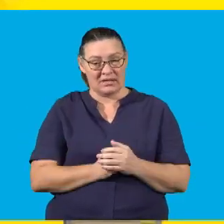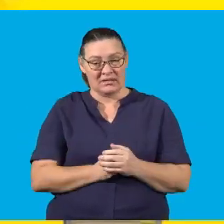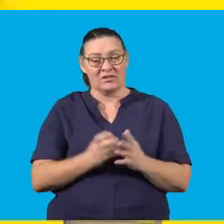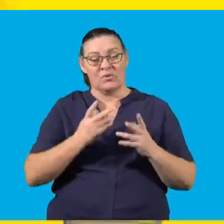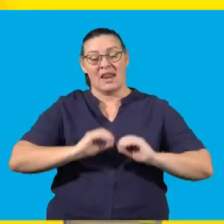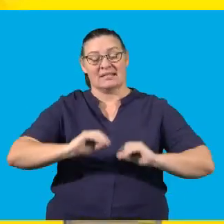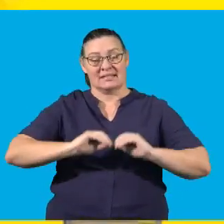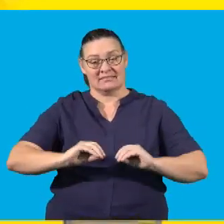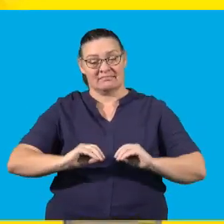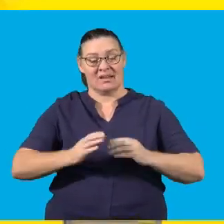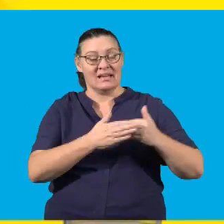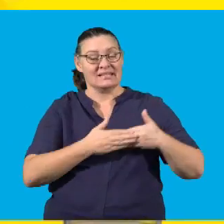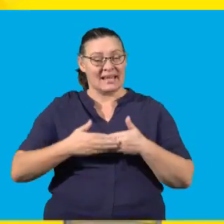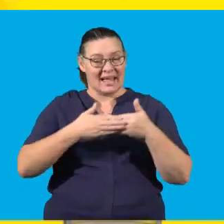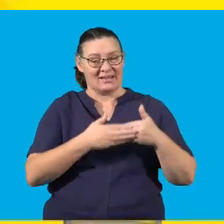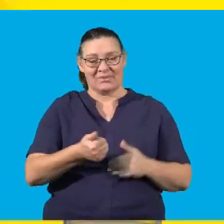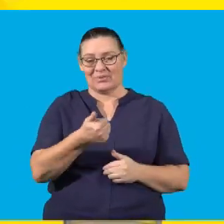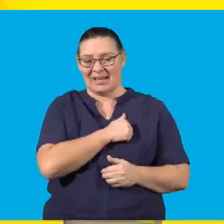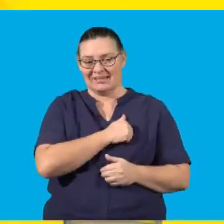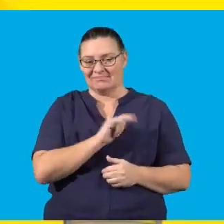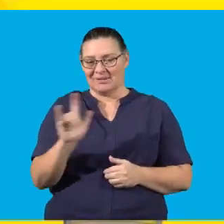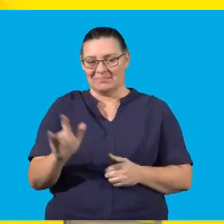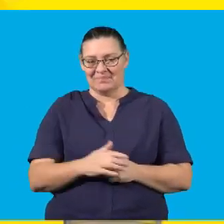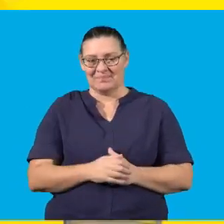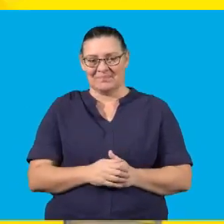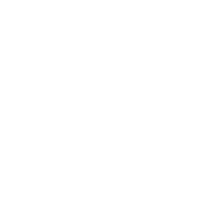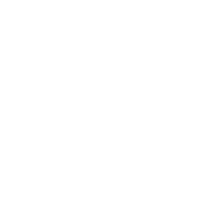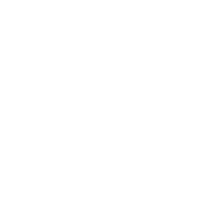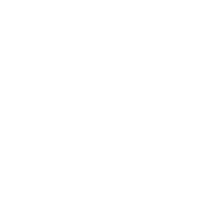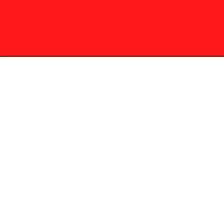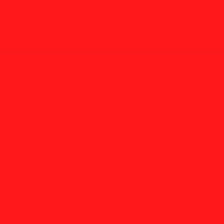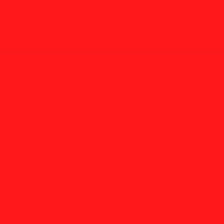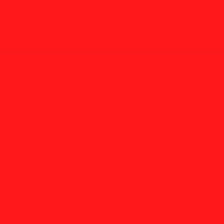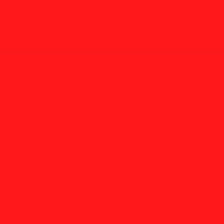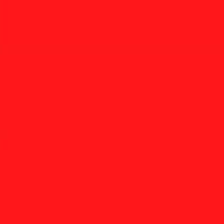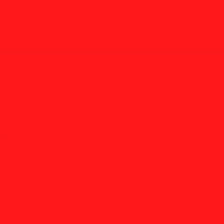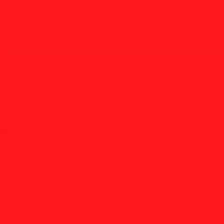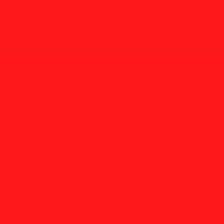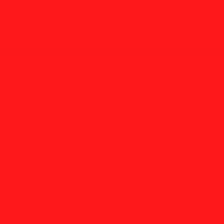this lesson. Take care and good luck. Cheers.